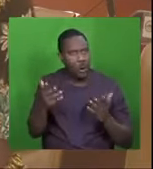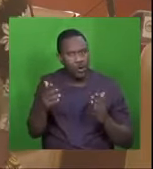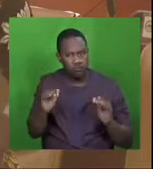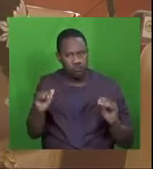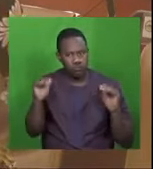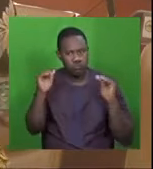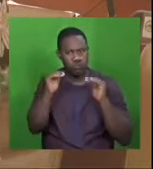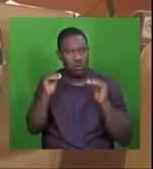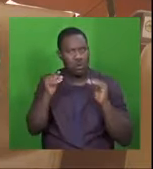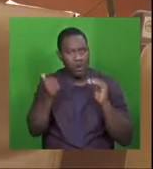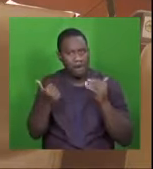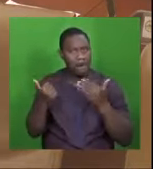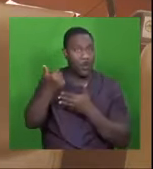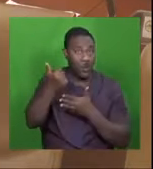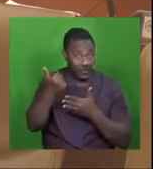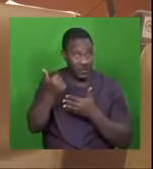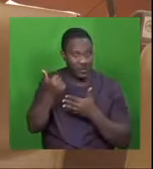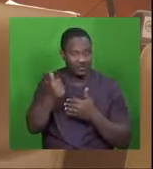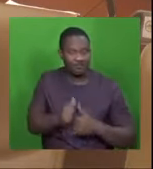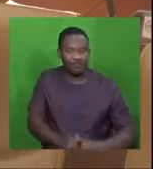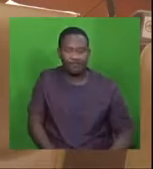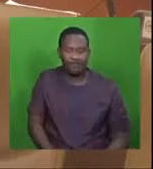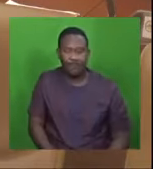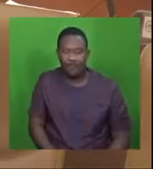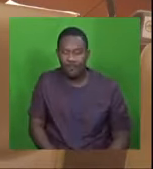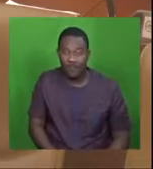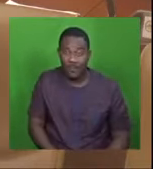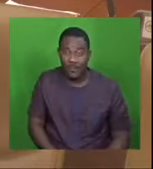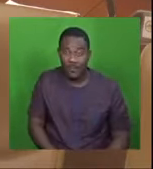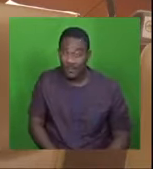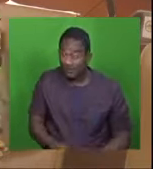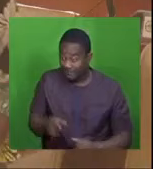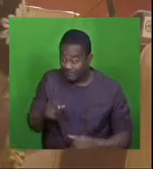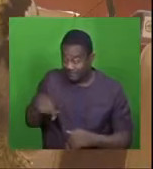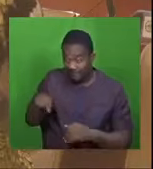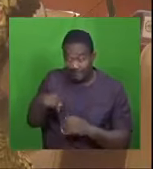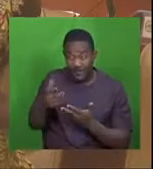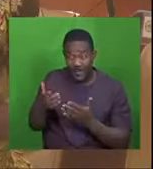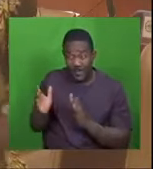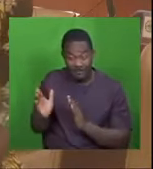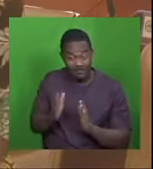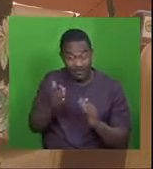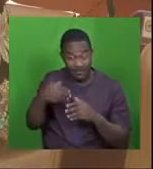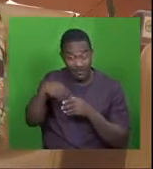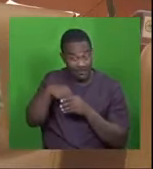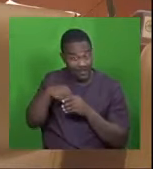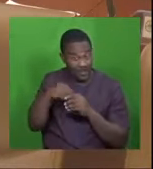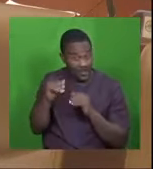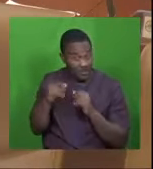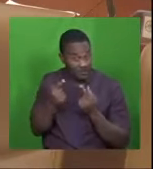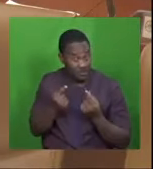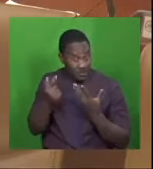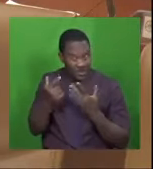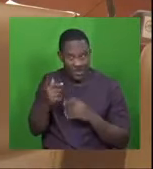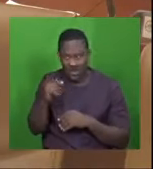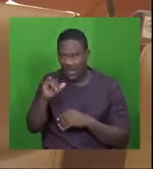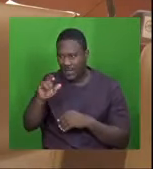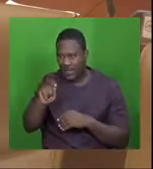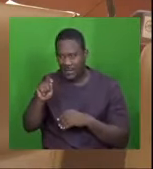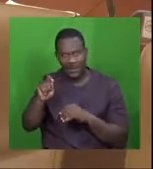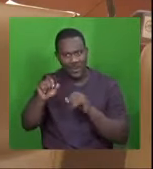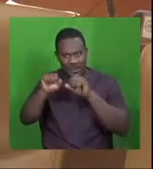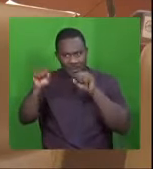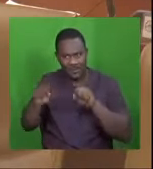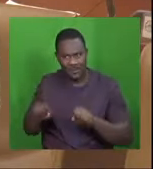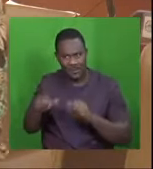on the way we collect our taxes. Mr. Speaker, these measures include some fundamental changes in the IT system, where